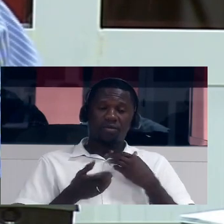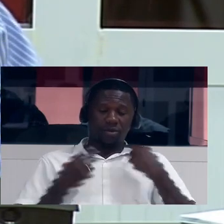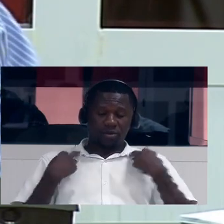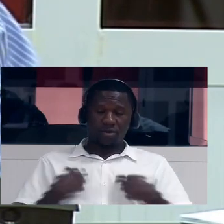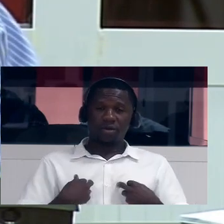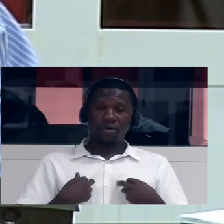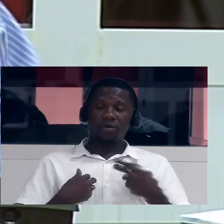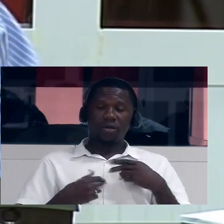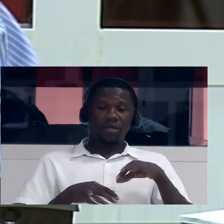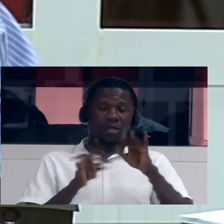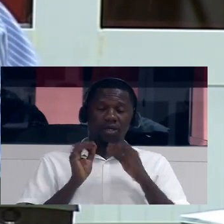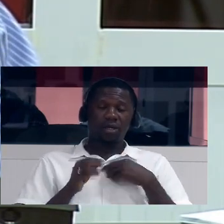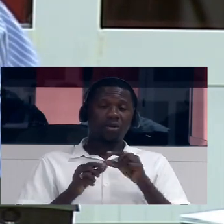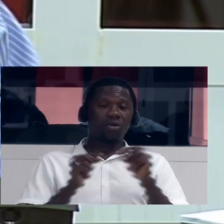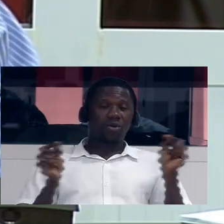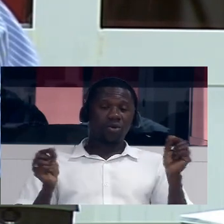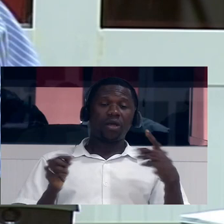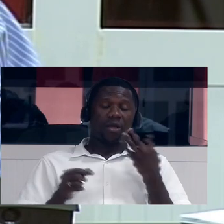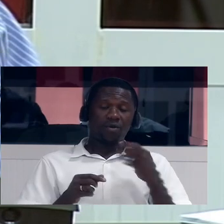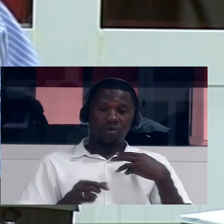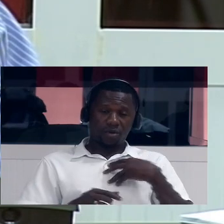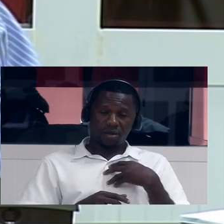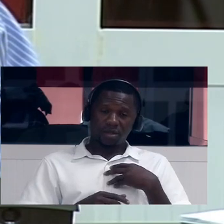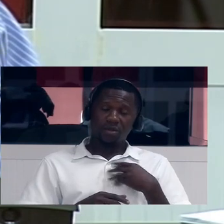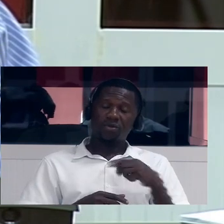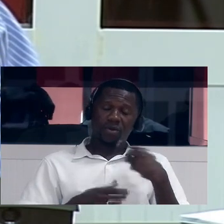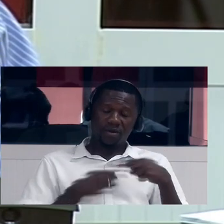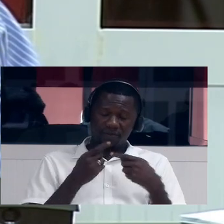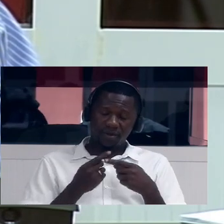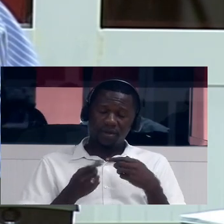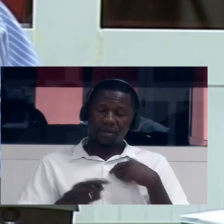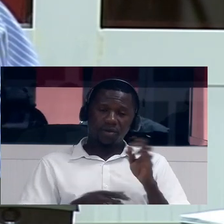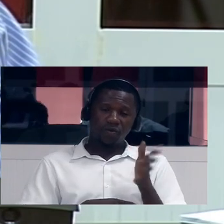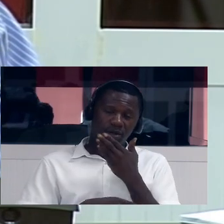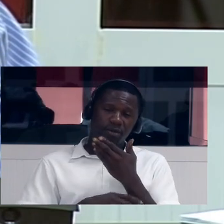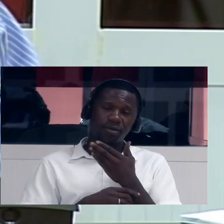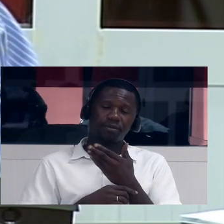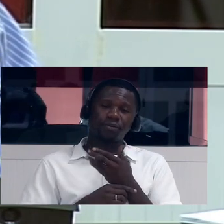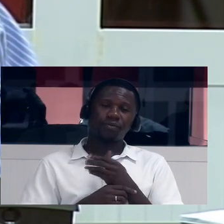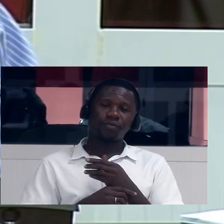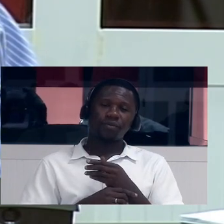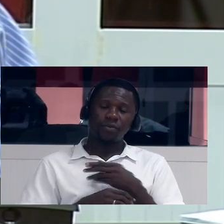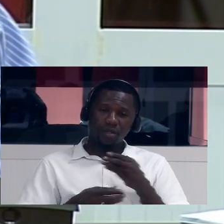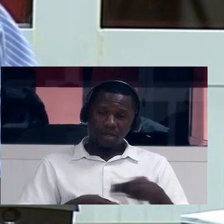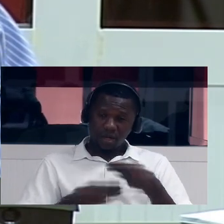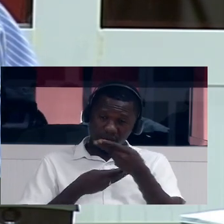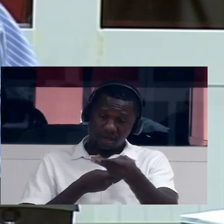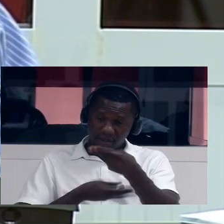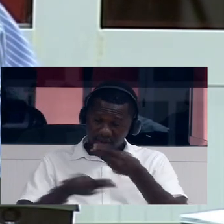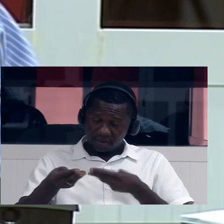should not have taken that long if I wanted to. So eventually, I went over, did the handing and taking